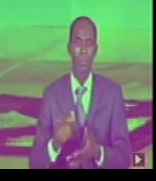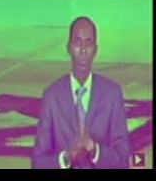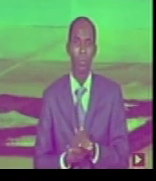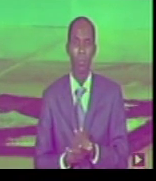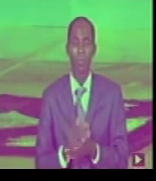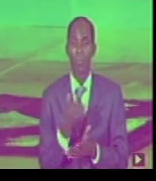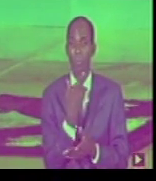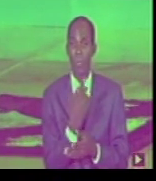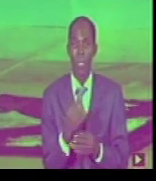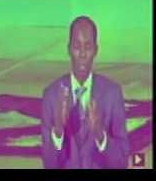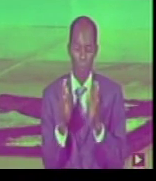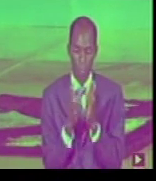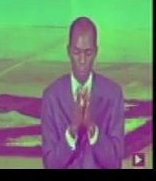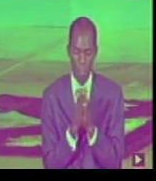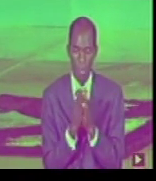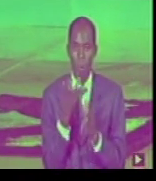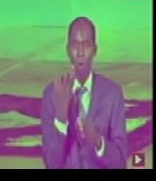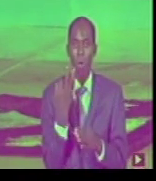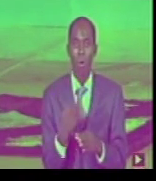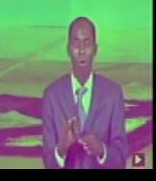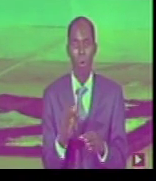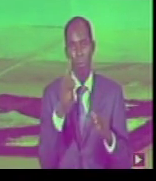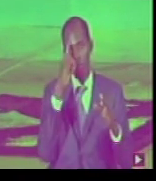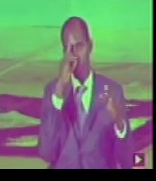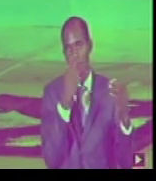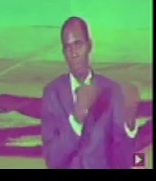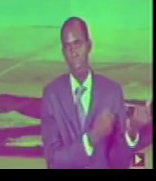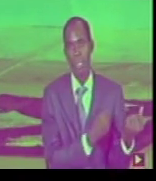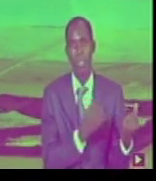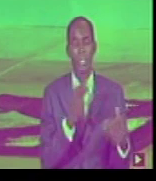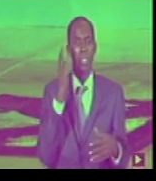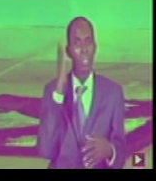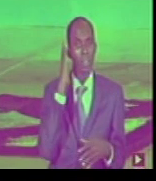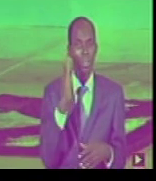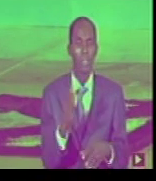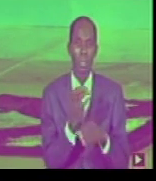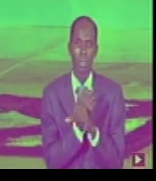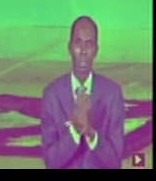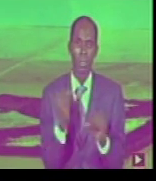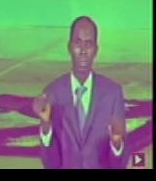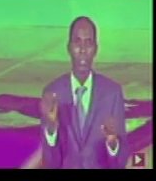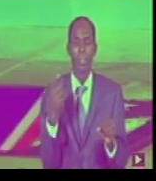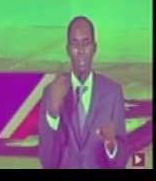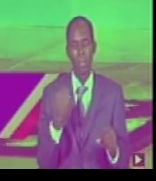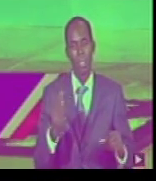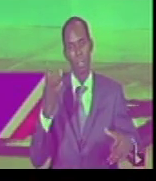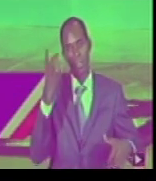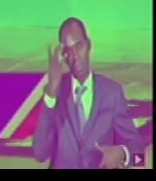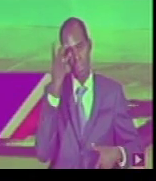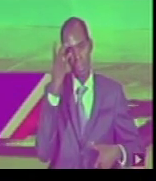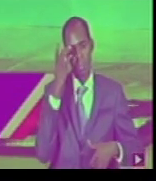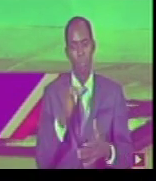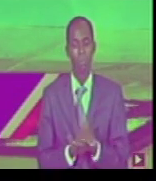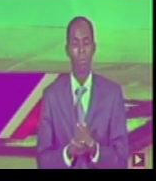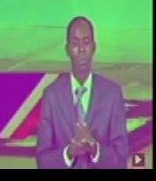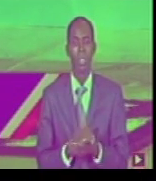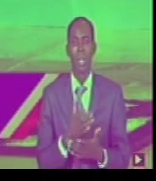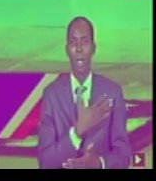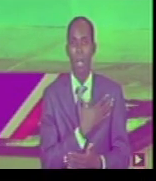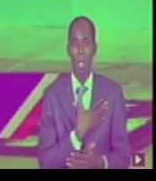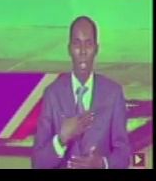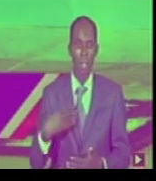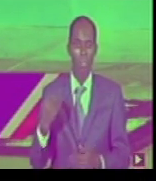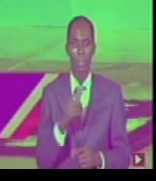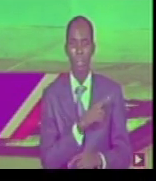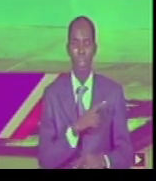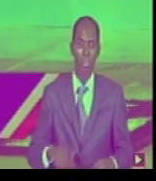prayer of faith shall save the sick, and the Lord